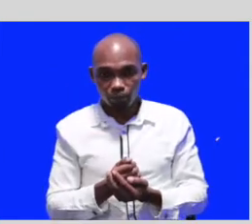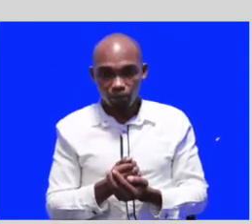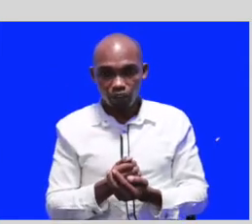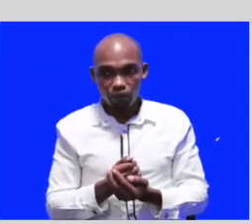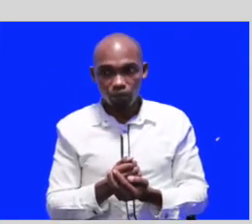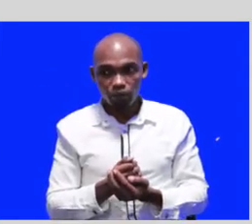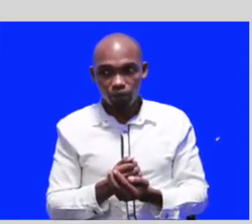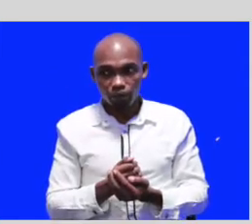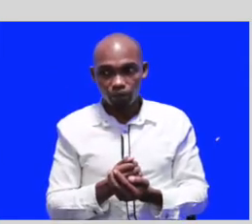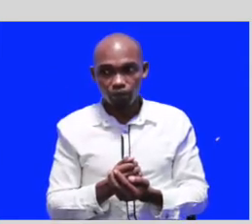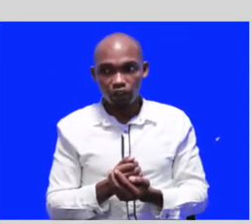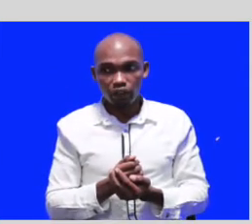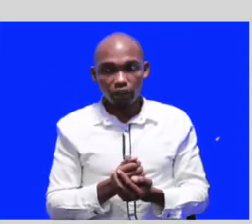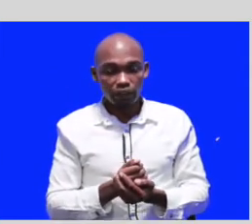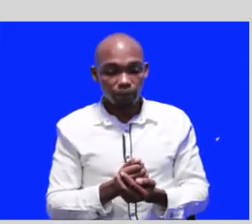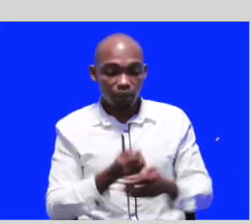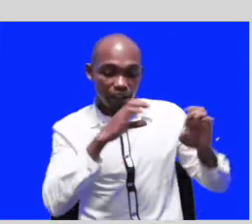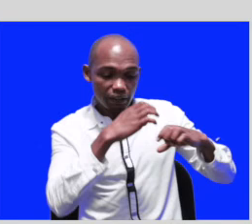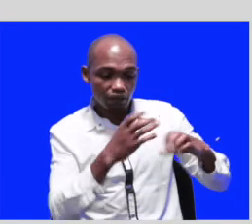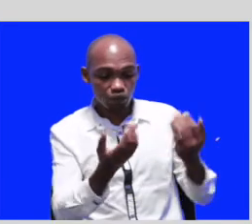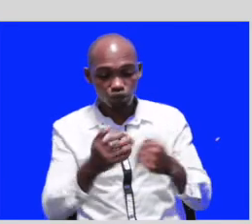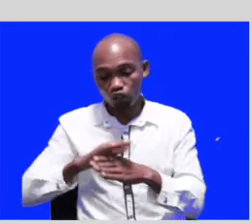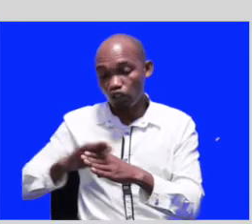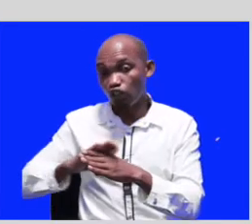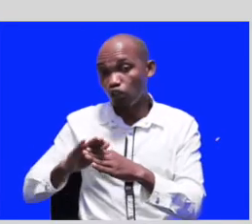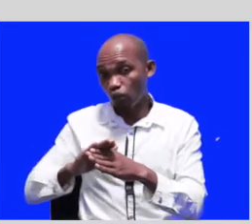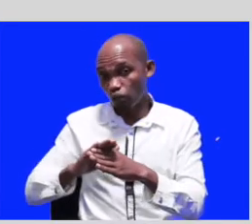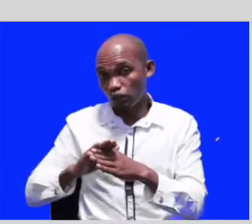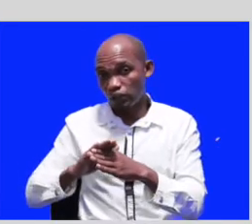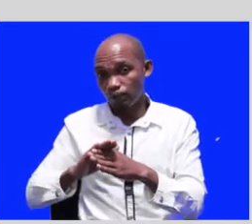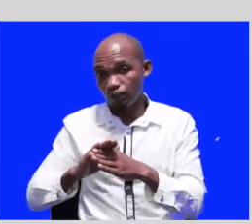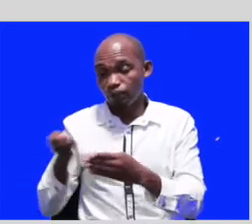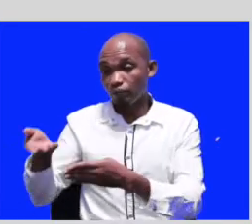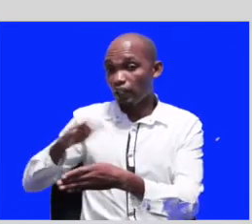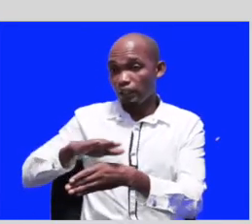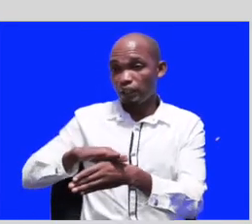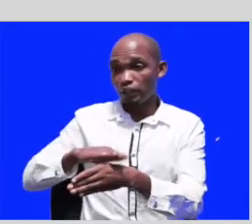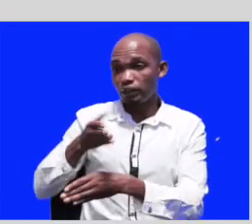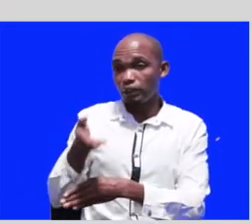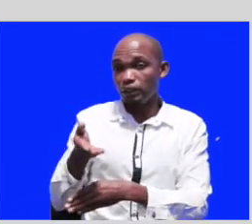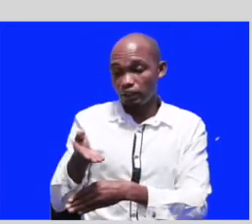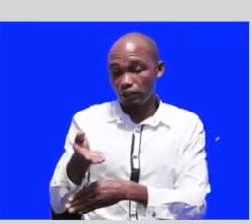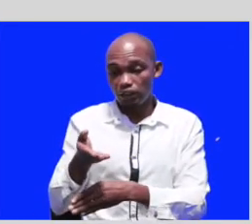Scientists use the following study techniques to study evolution. First, comparative anatomy.